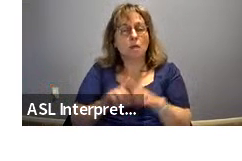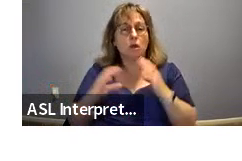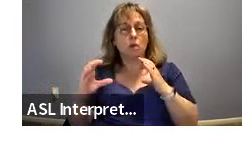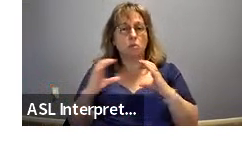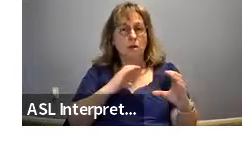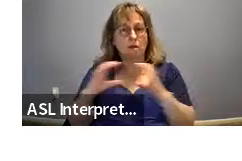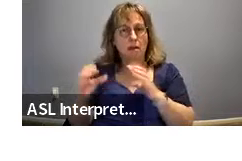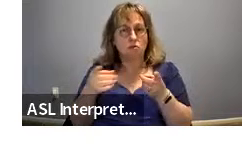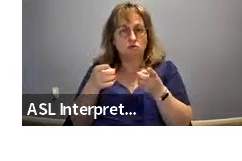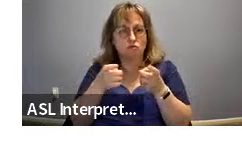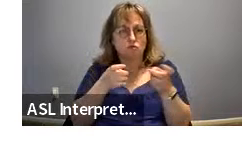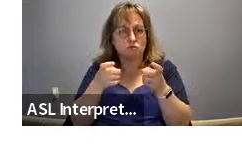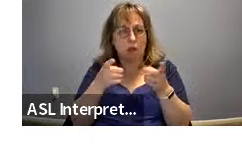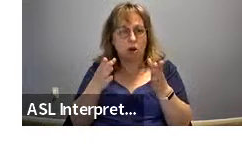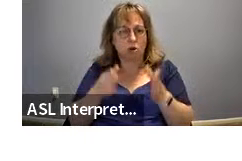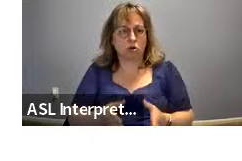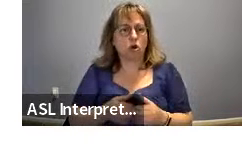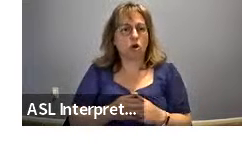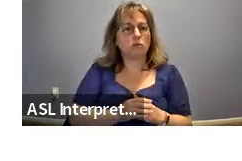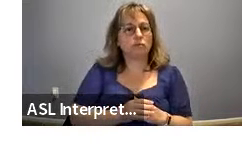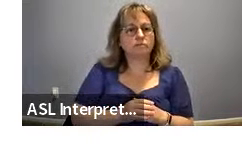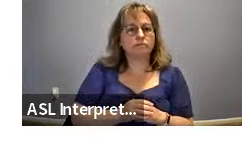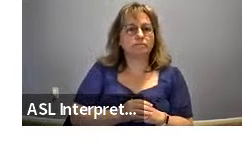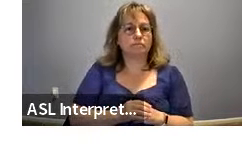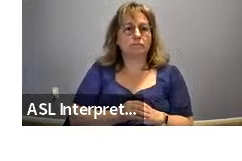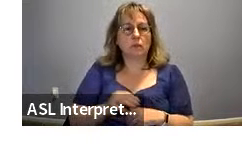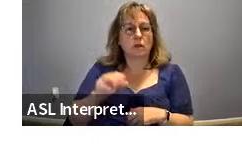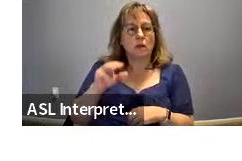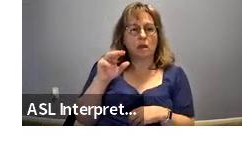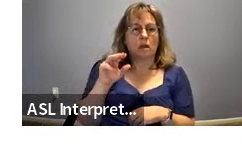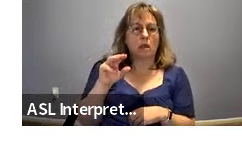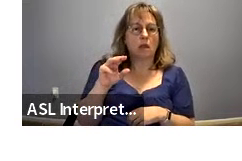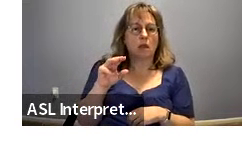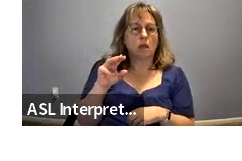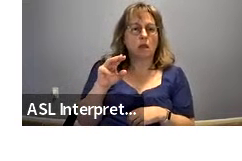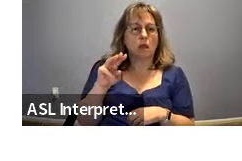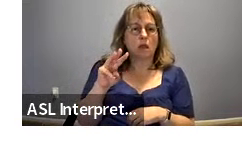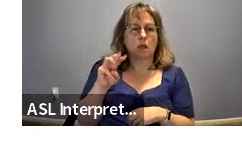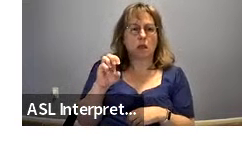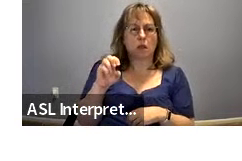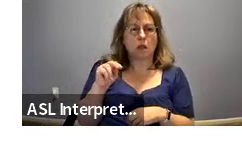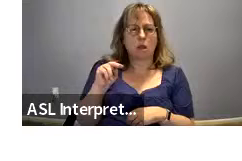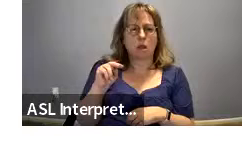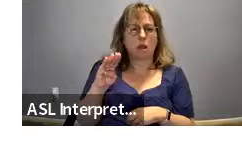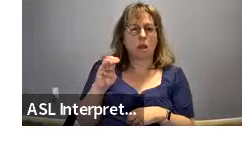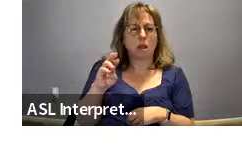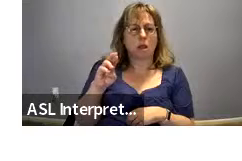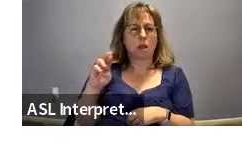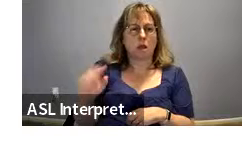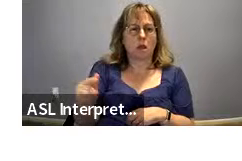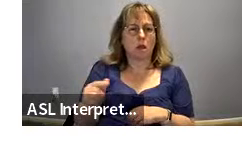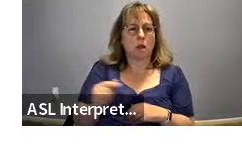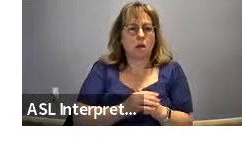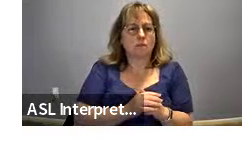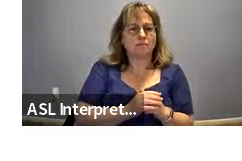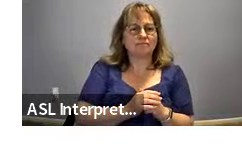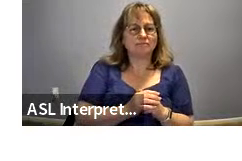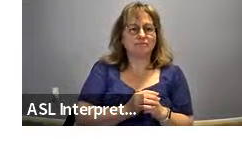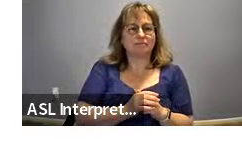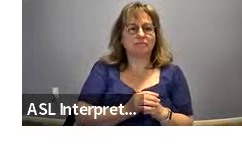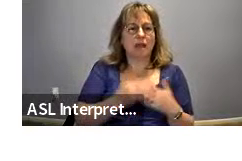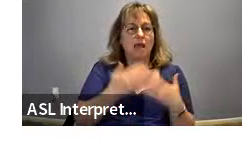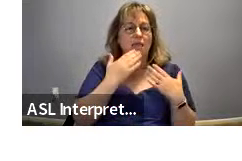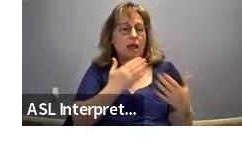director, Harmony Weinberg, who does a phenomenal job for us. And Harmony, I'm going to turn it over to you. Okay, thank you so much,